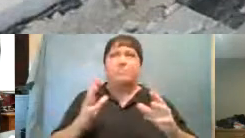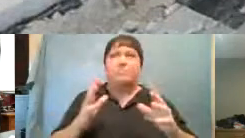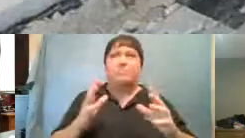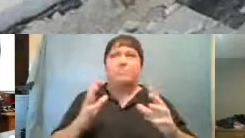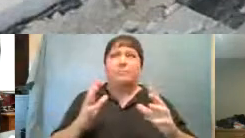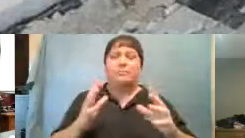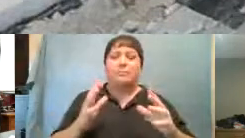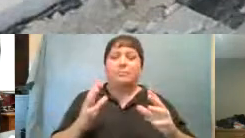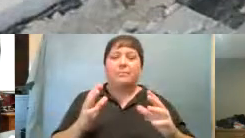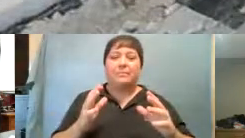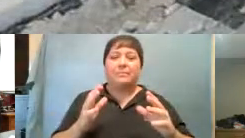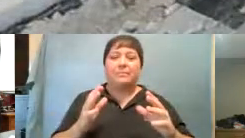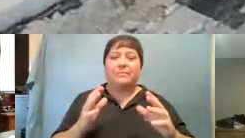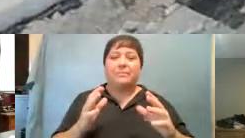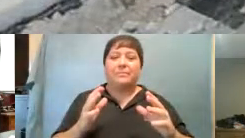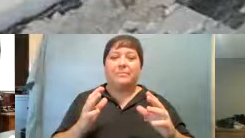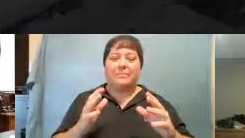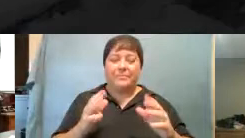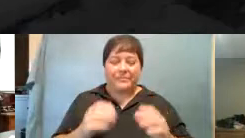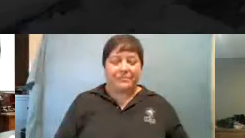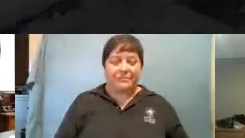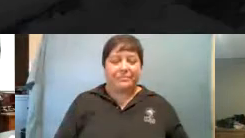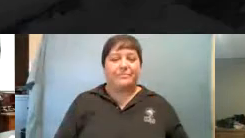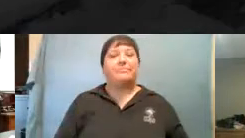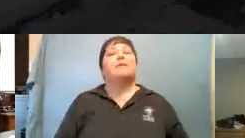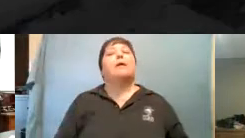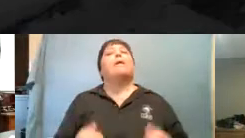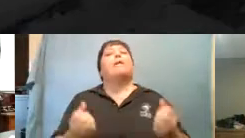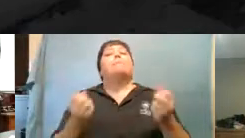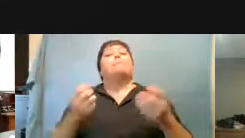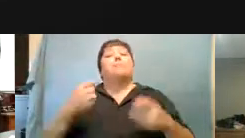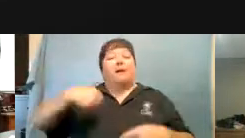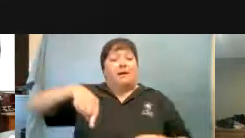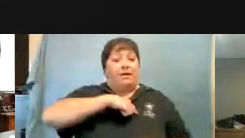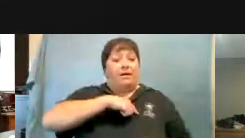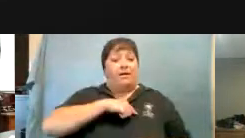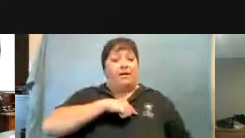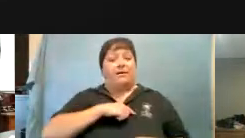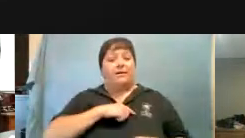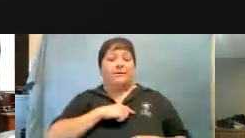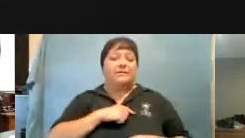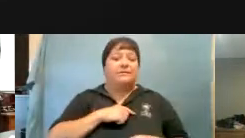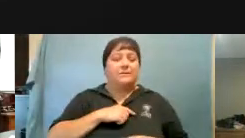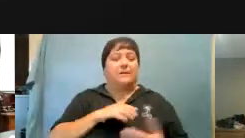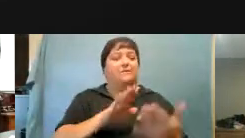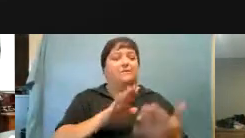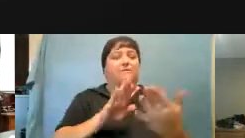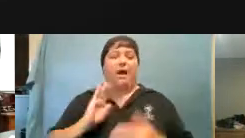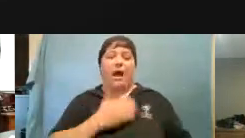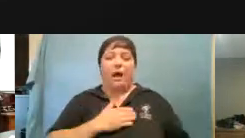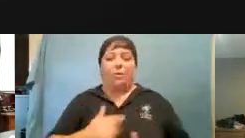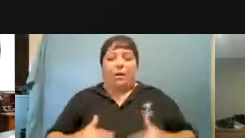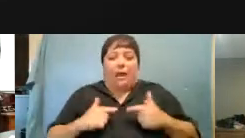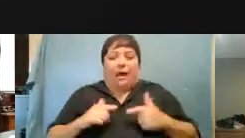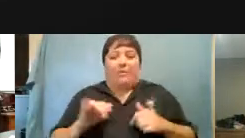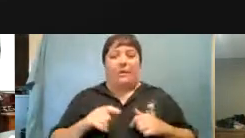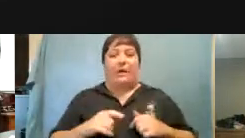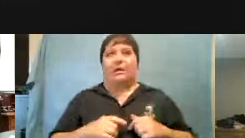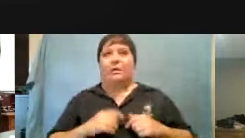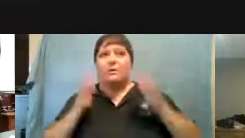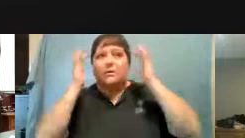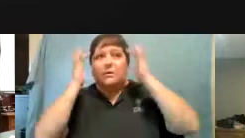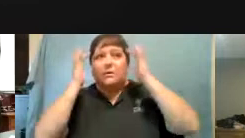So many of us treat our own lives like that. We are constantly waiting for the ball to pop and wondering